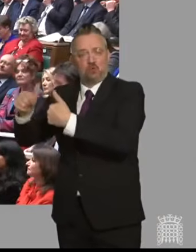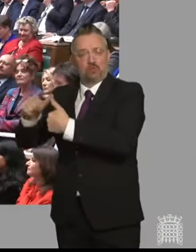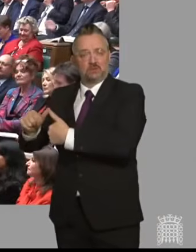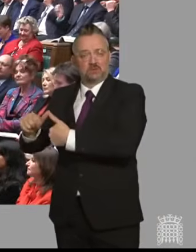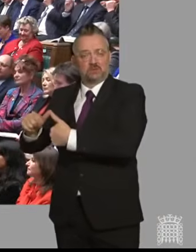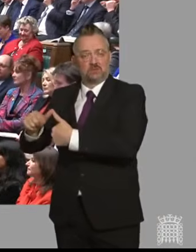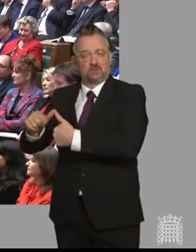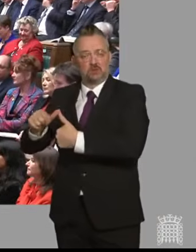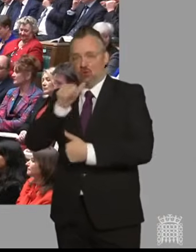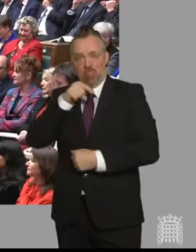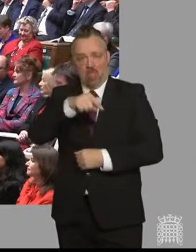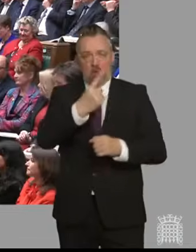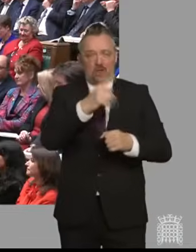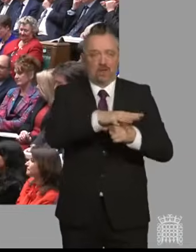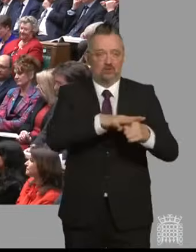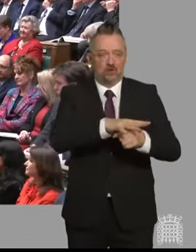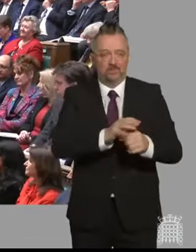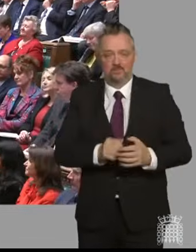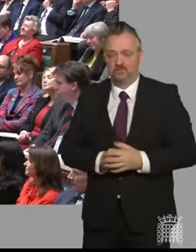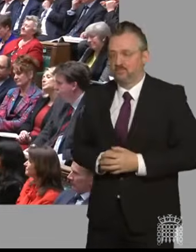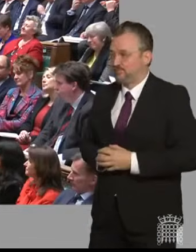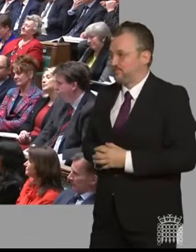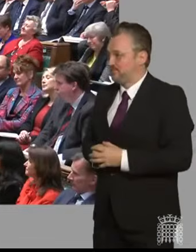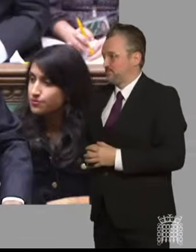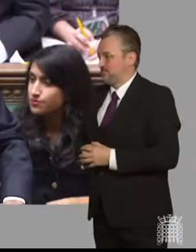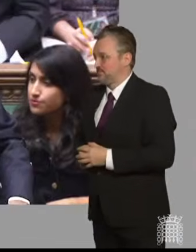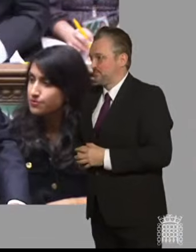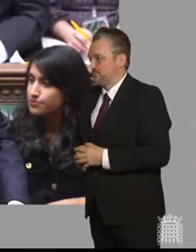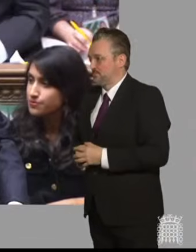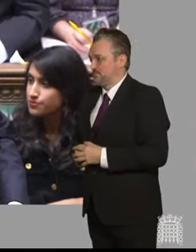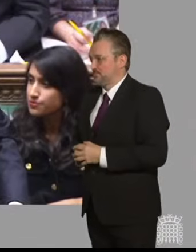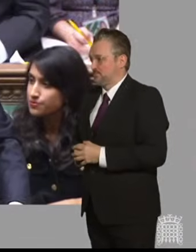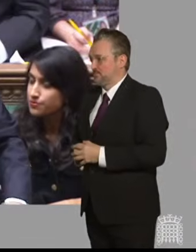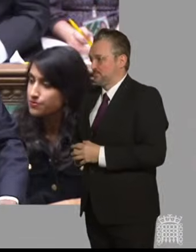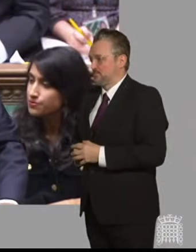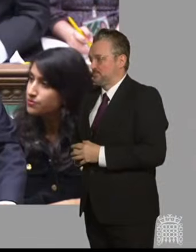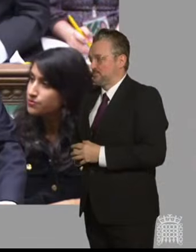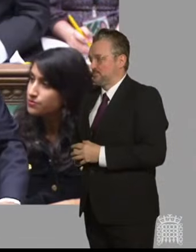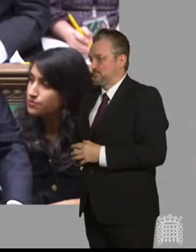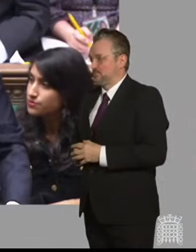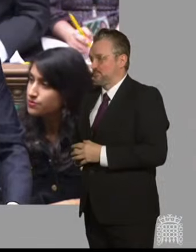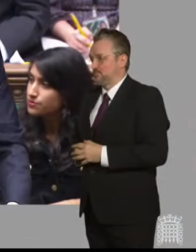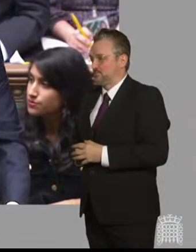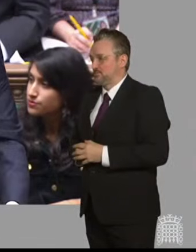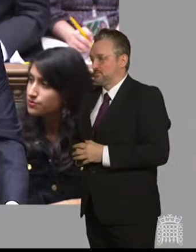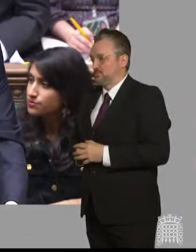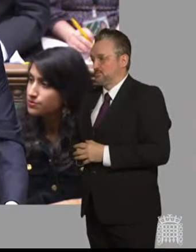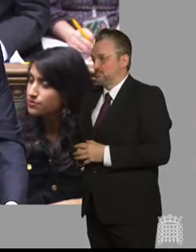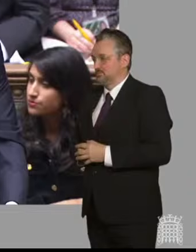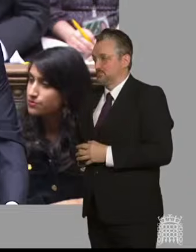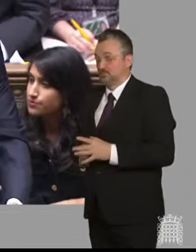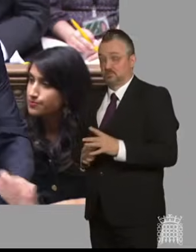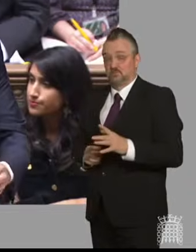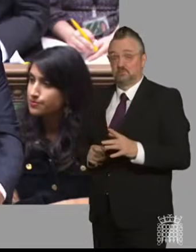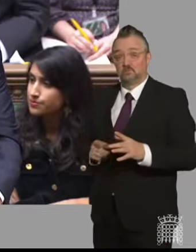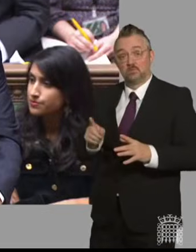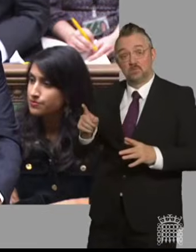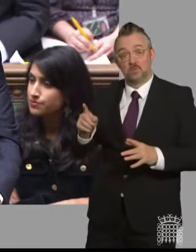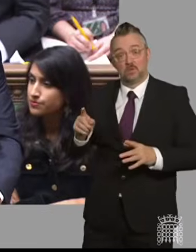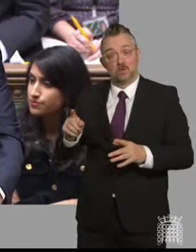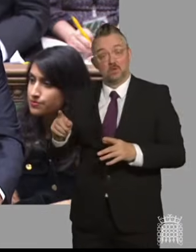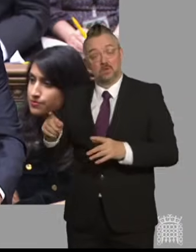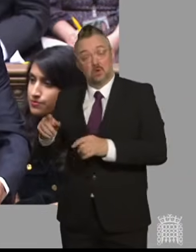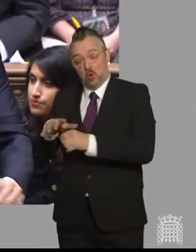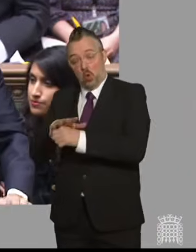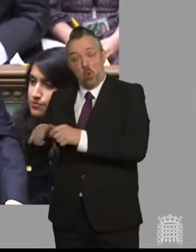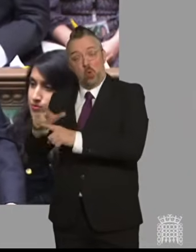right honourable friend raises an important issue, and he's right that the local community should always have their voice heard. It's